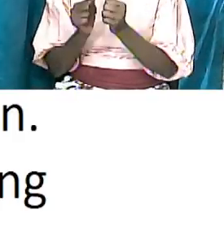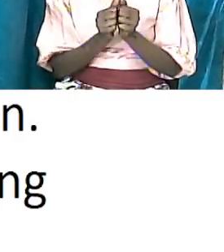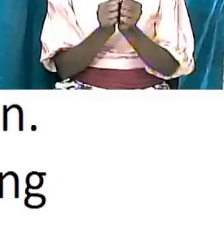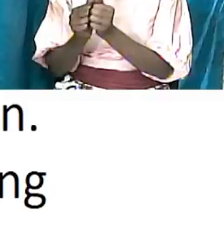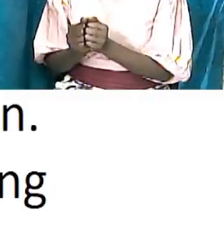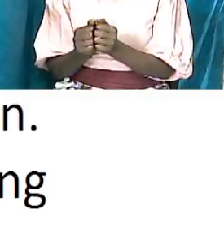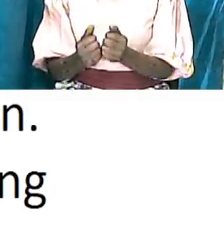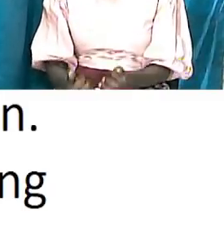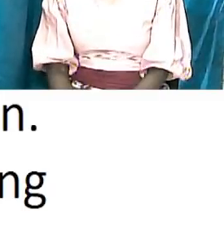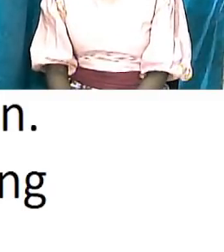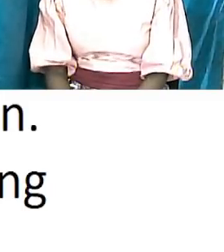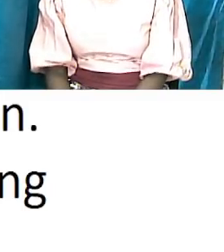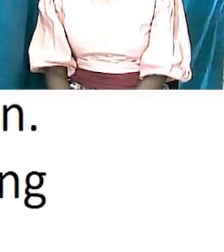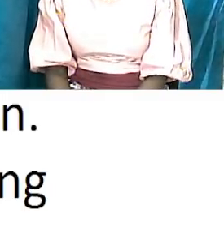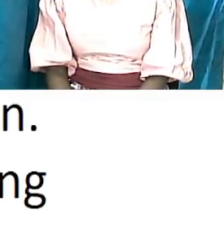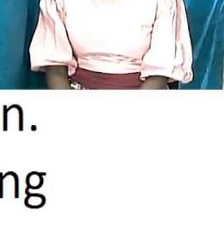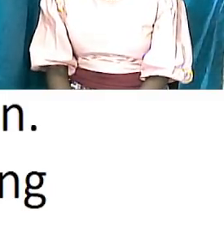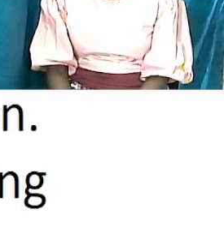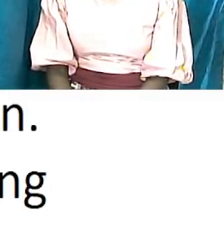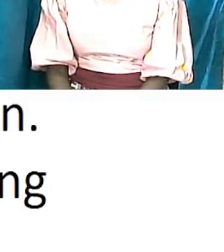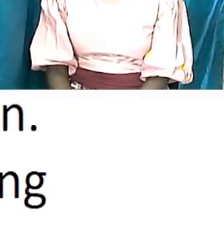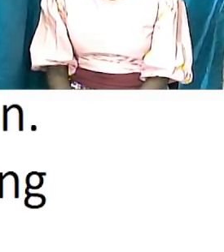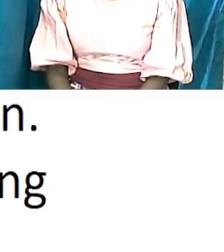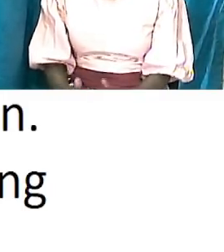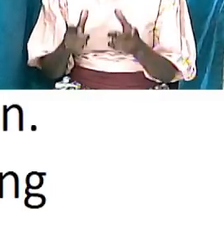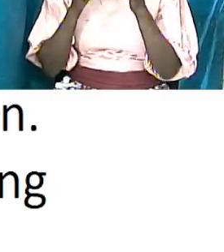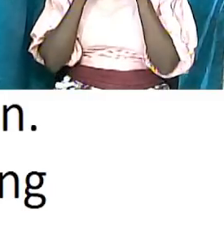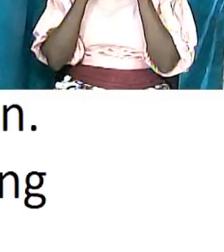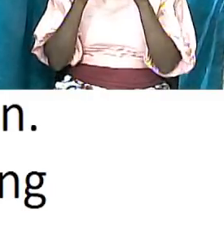fact, I'm going to ask that we look at